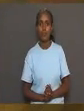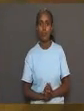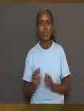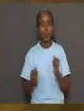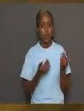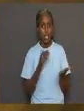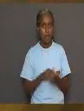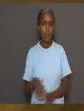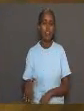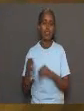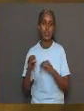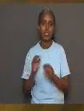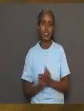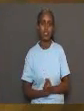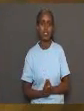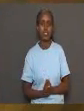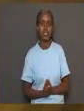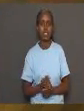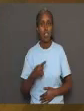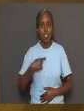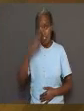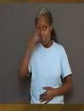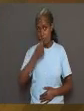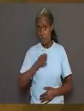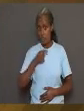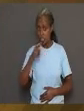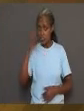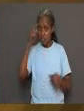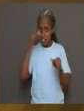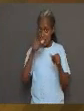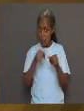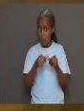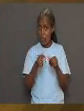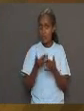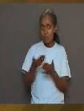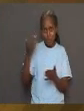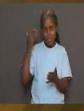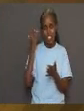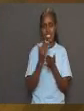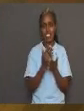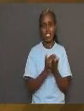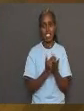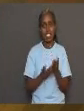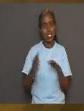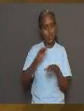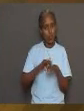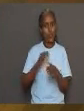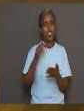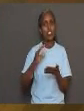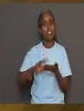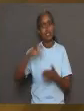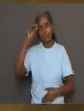Welcome back, students. I am sure that you remember your previous lessons on this